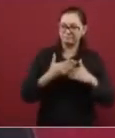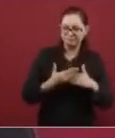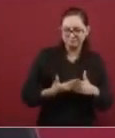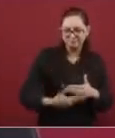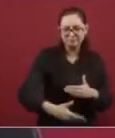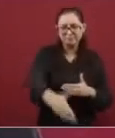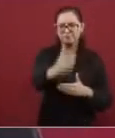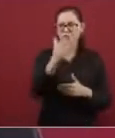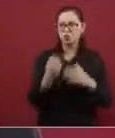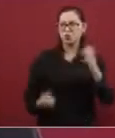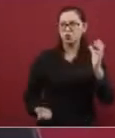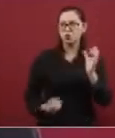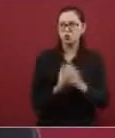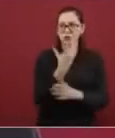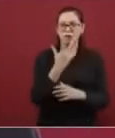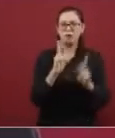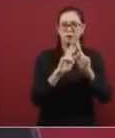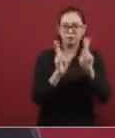reconciliation